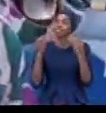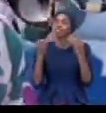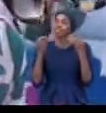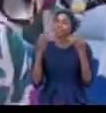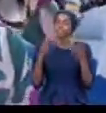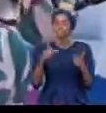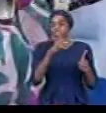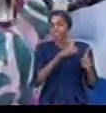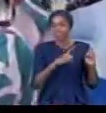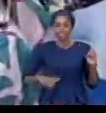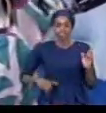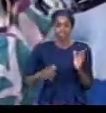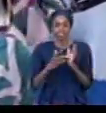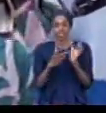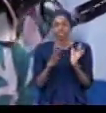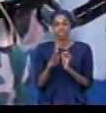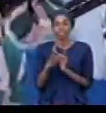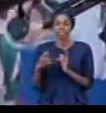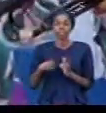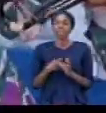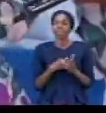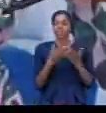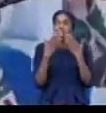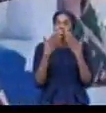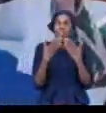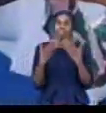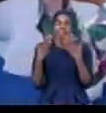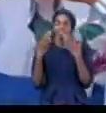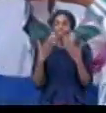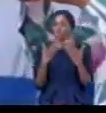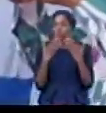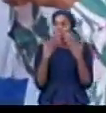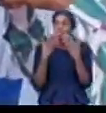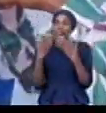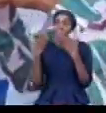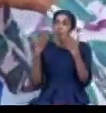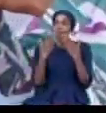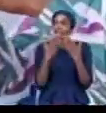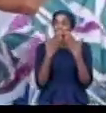you so much, Lord Jesus. We thank you.